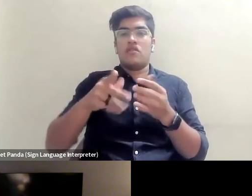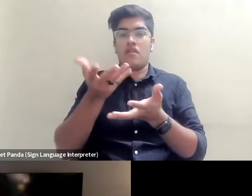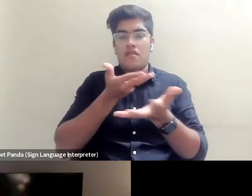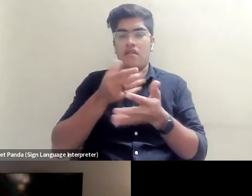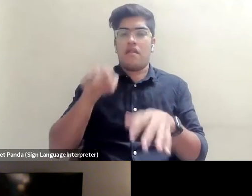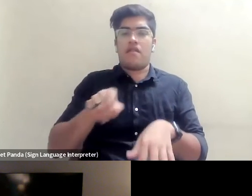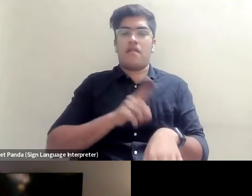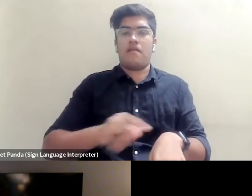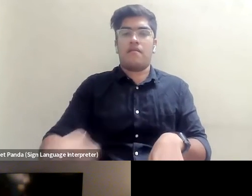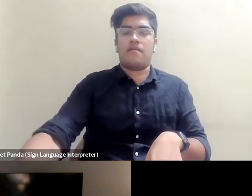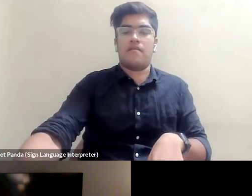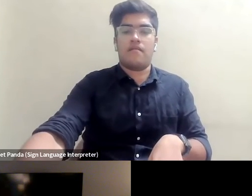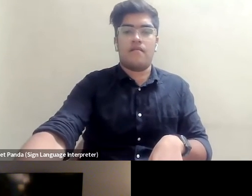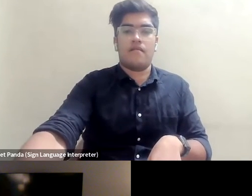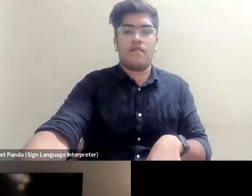But yeah.